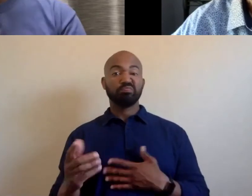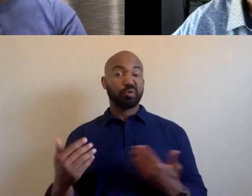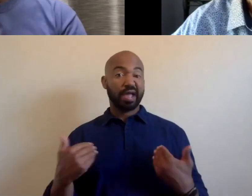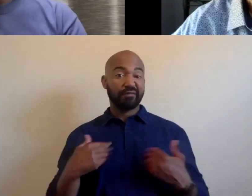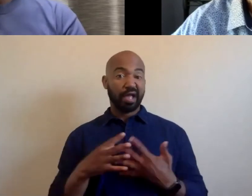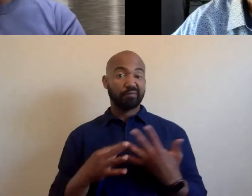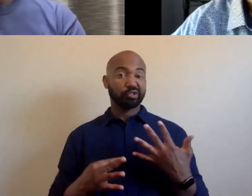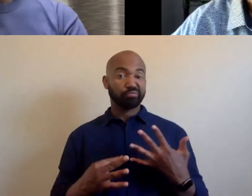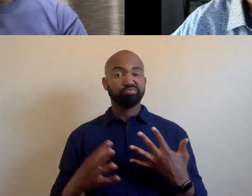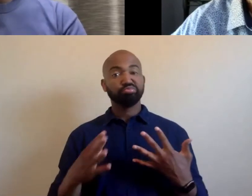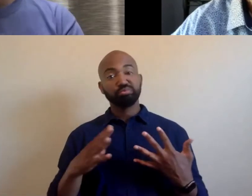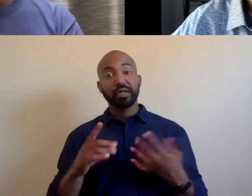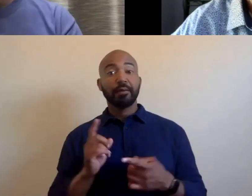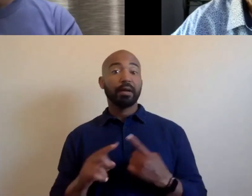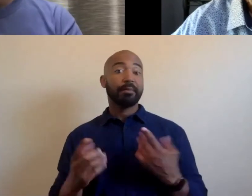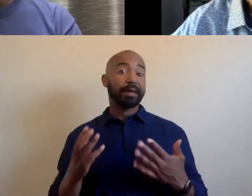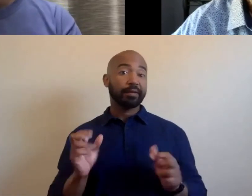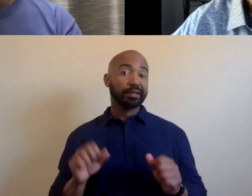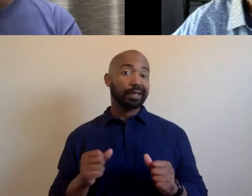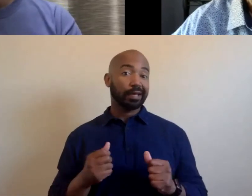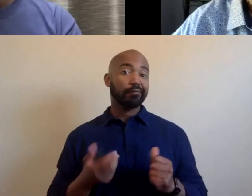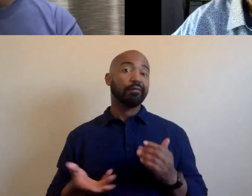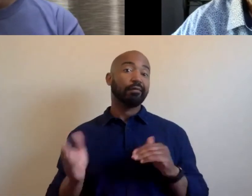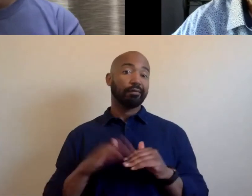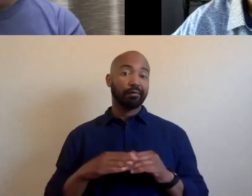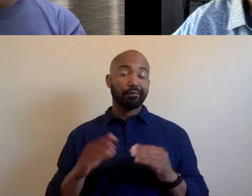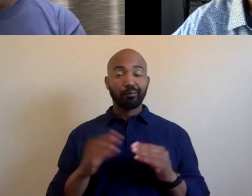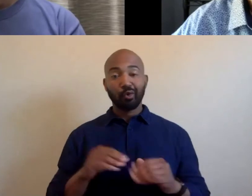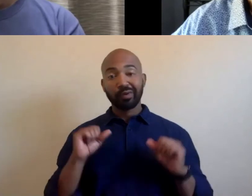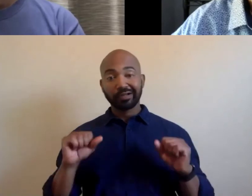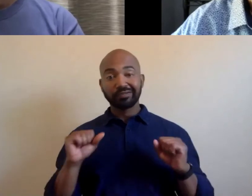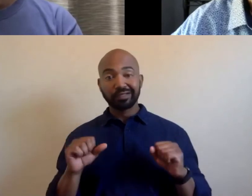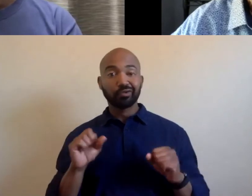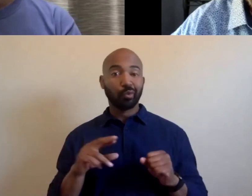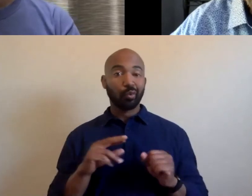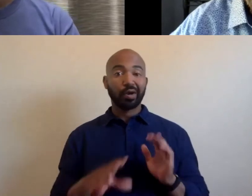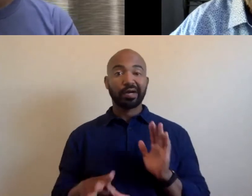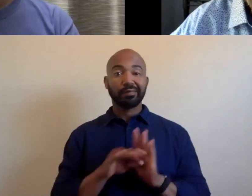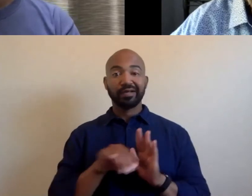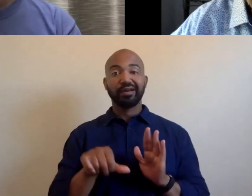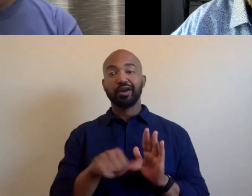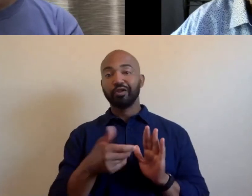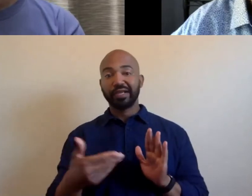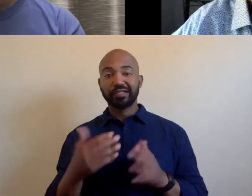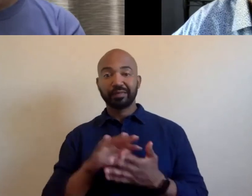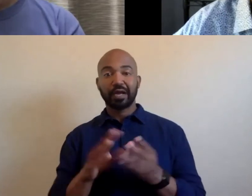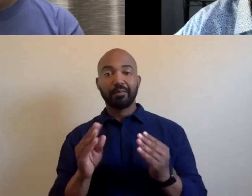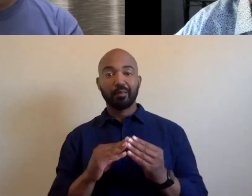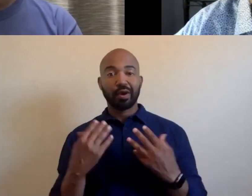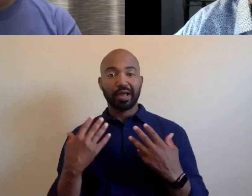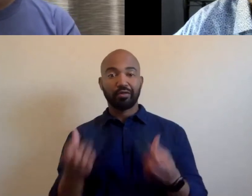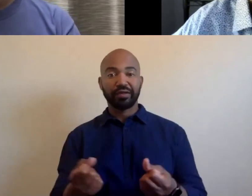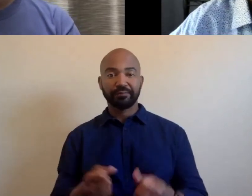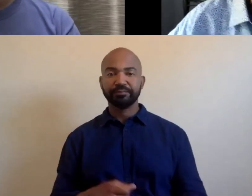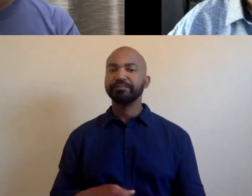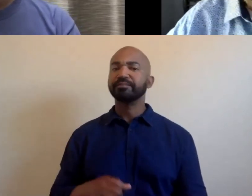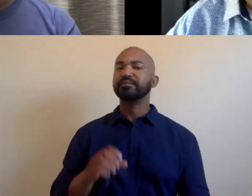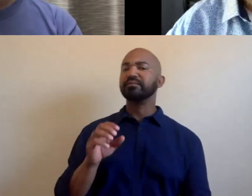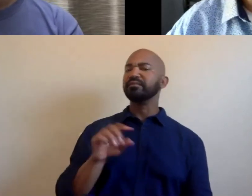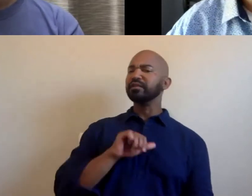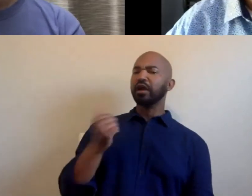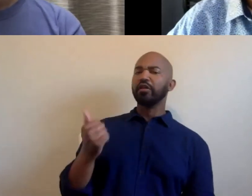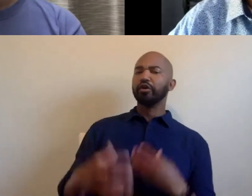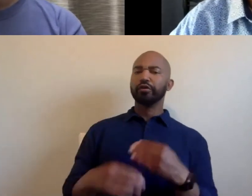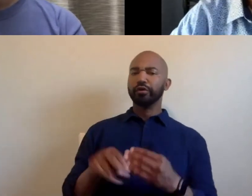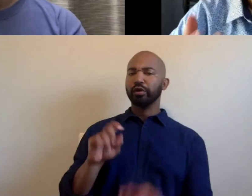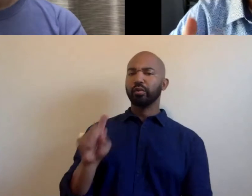do you increase your exercise, or do you do something different to be healthy? And a follow-up question to that is, I know that a lot of people